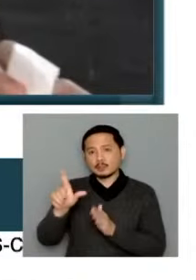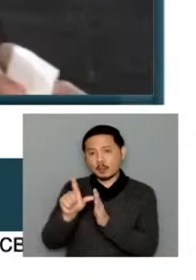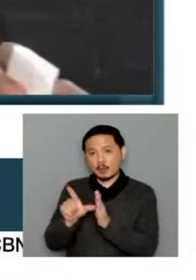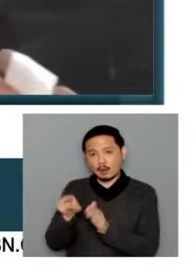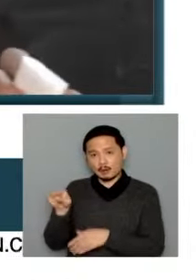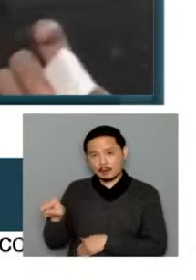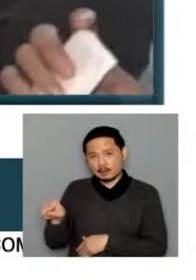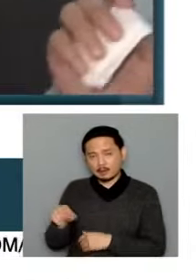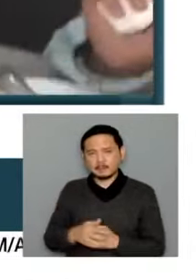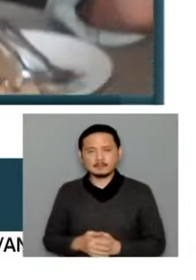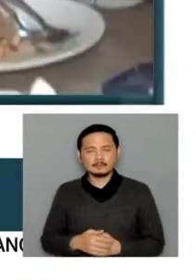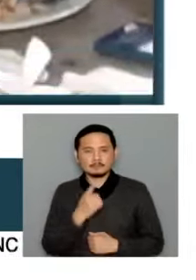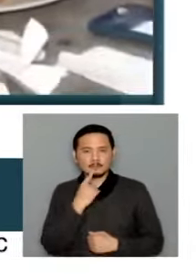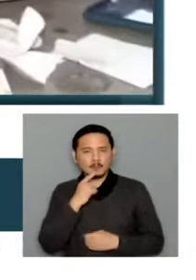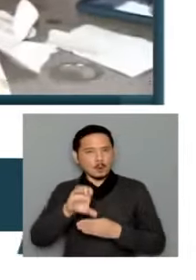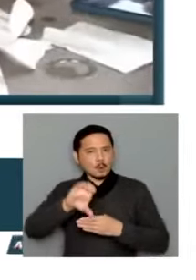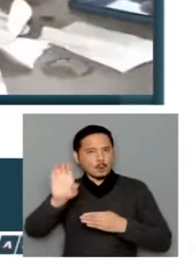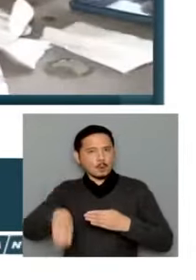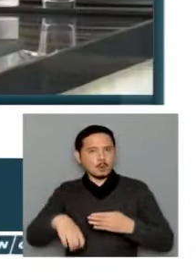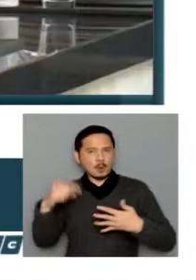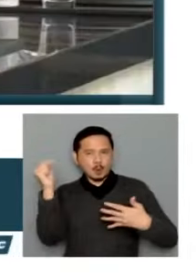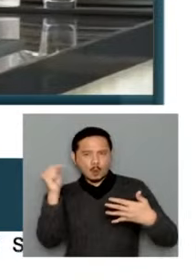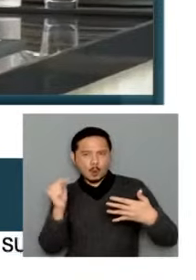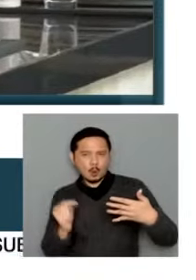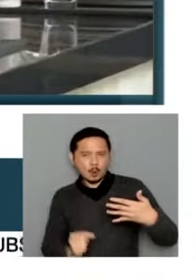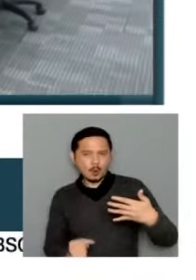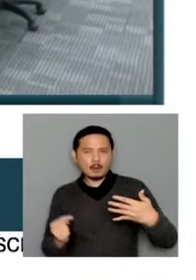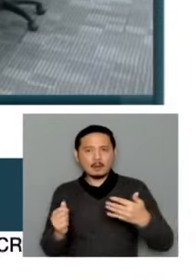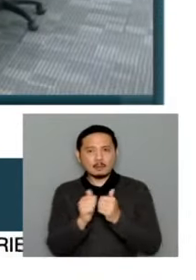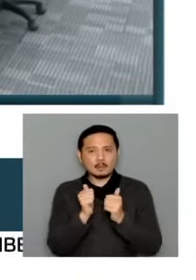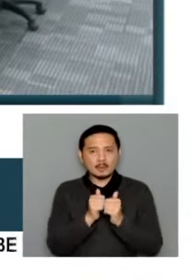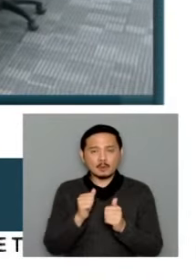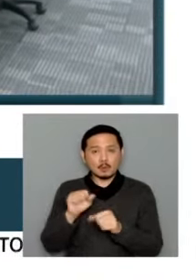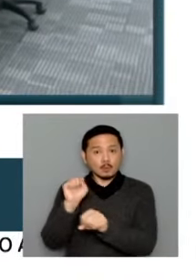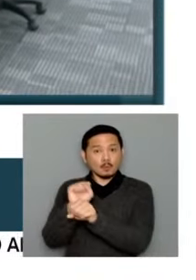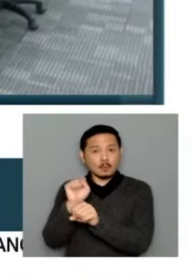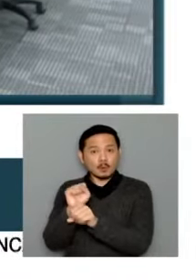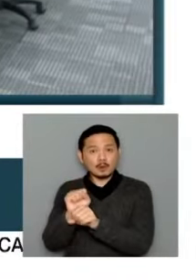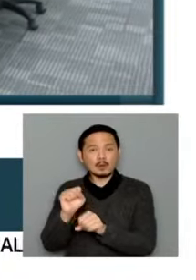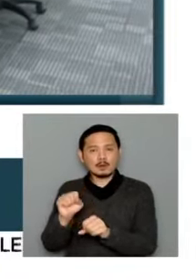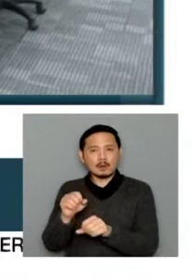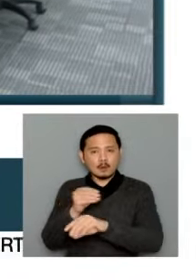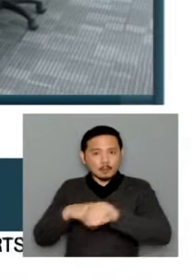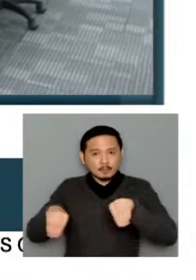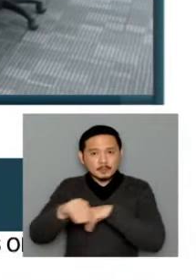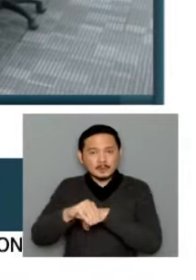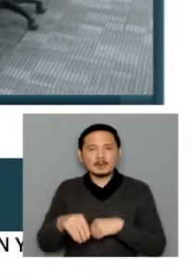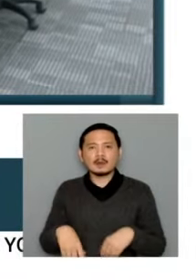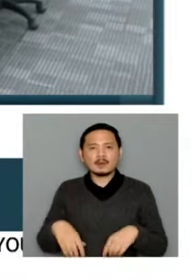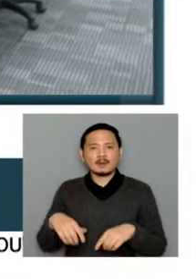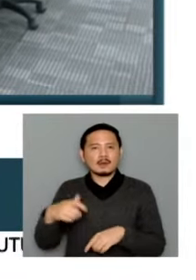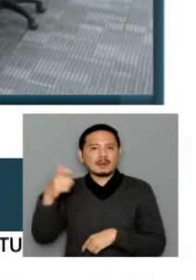is also comprehensive. It tries to tie up the Employees Compensation Commission, Pag-IBIG,